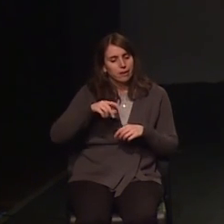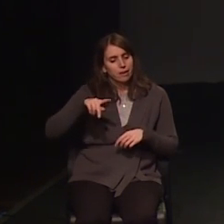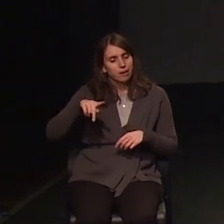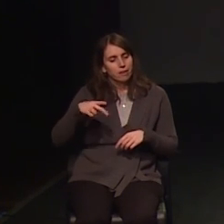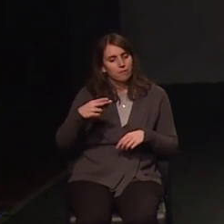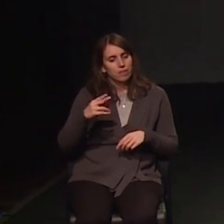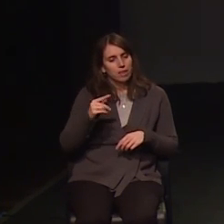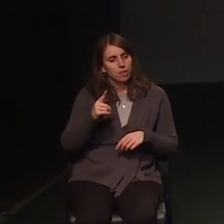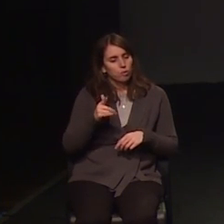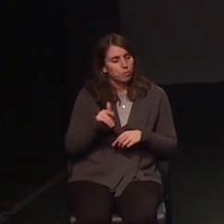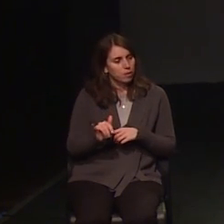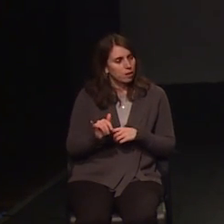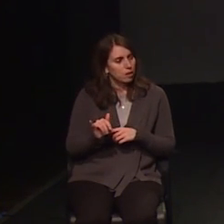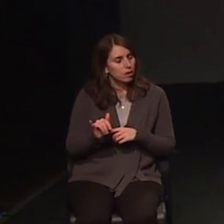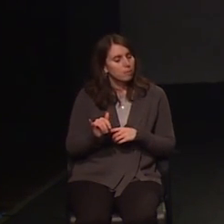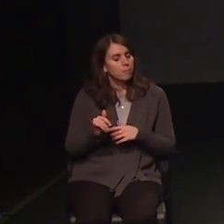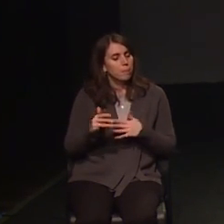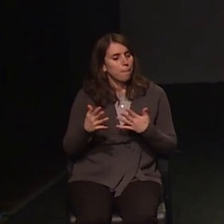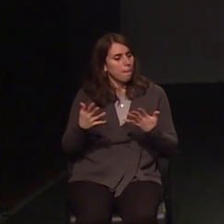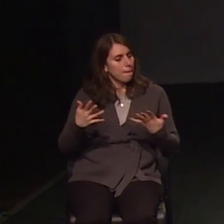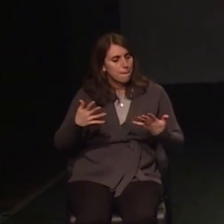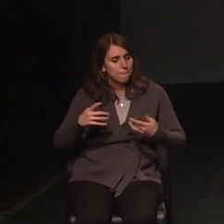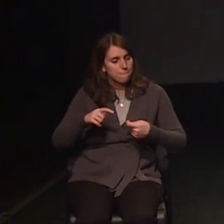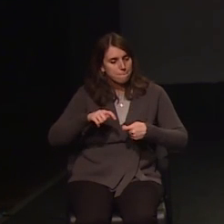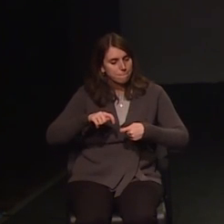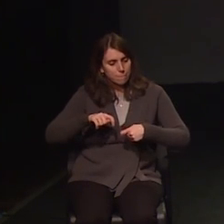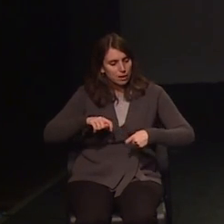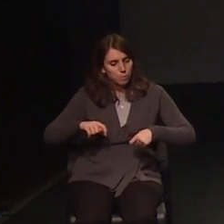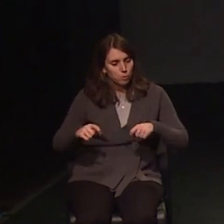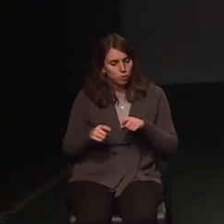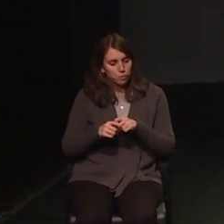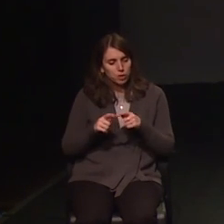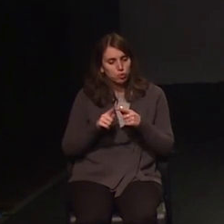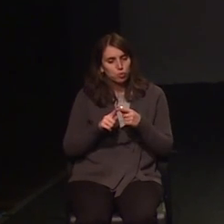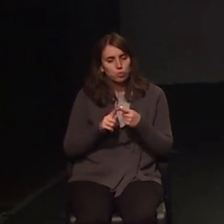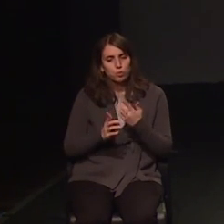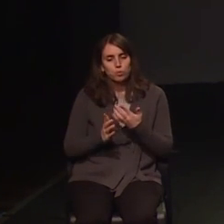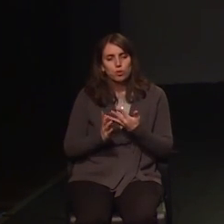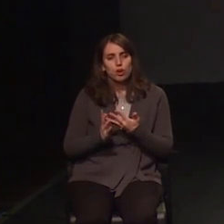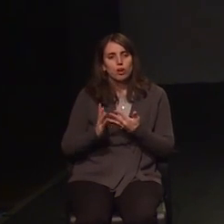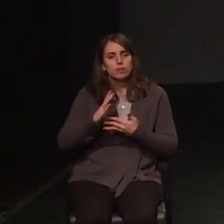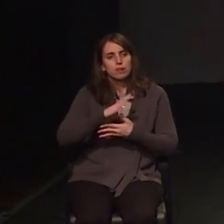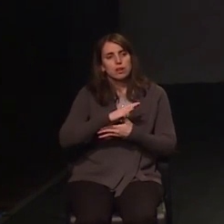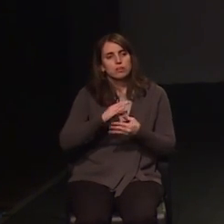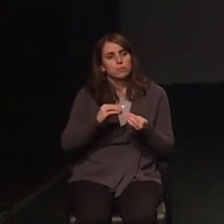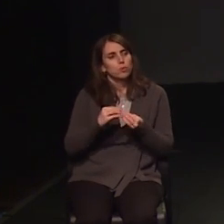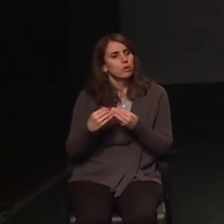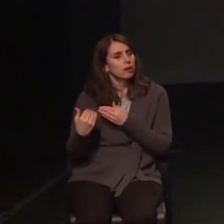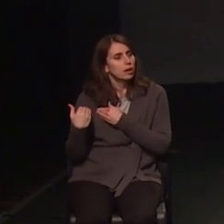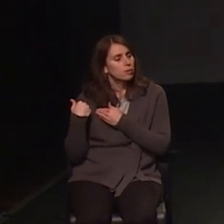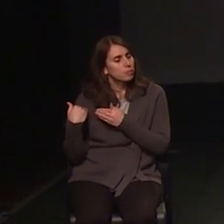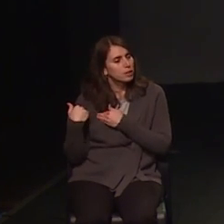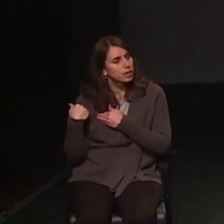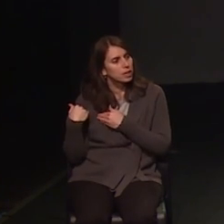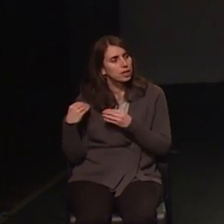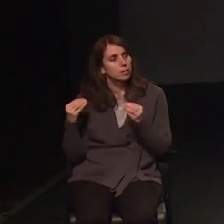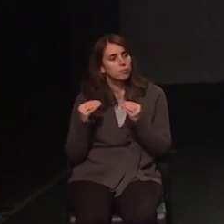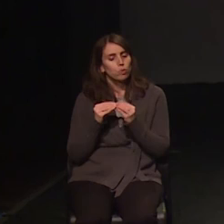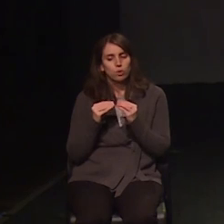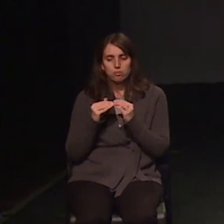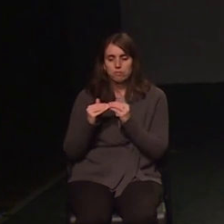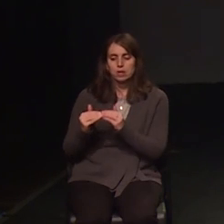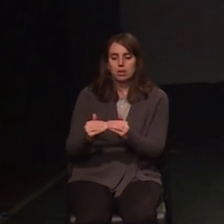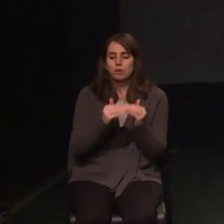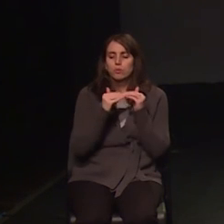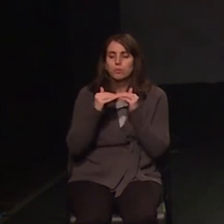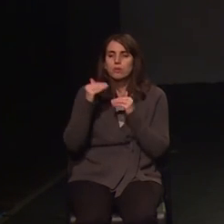today. A movement in philanthropy to prioritize greater accountability, greater equitable